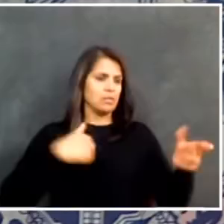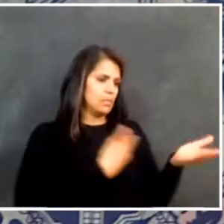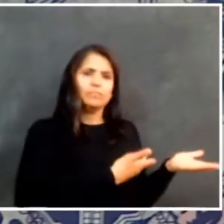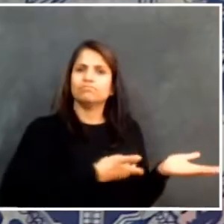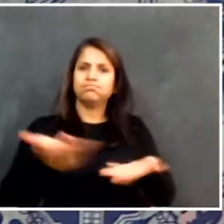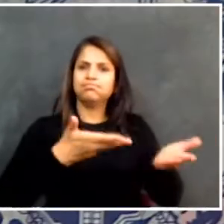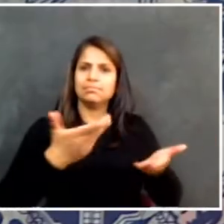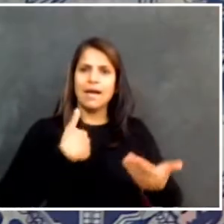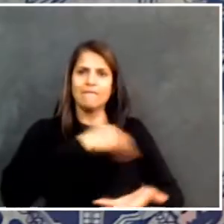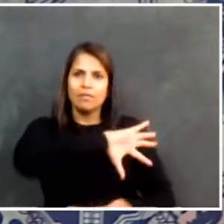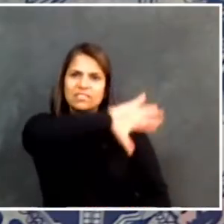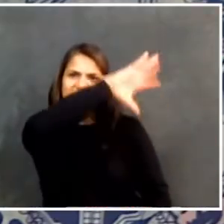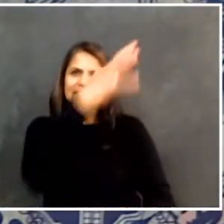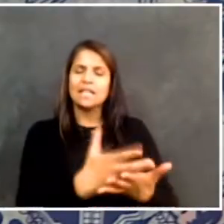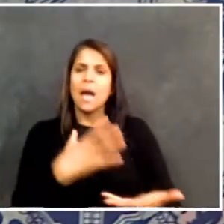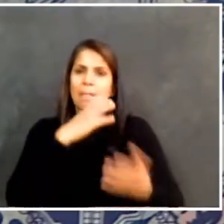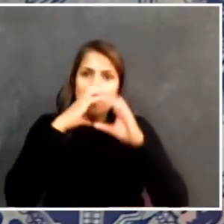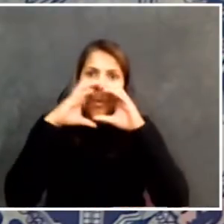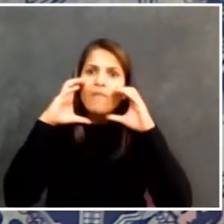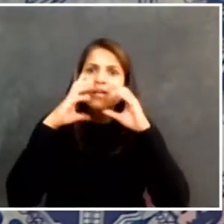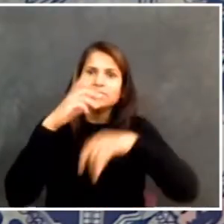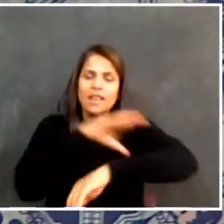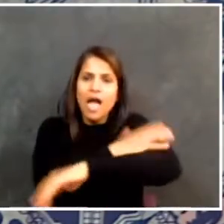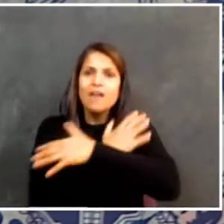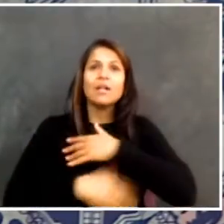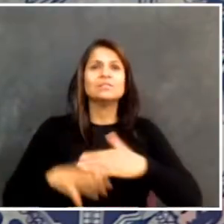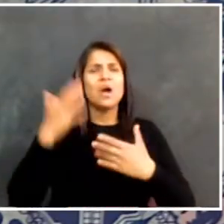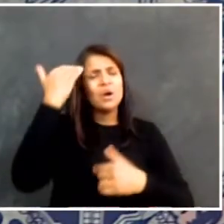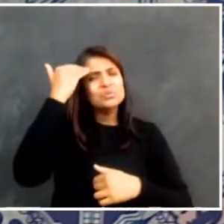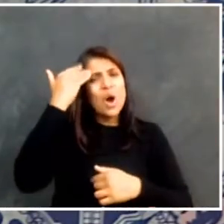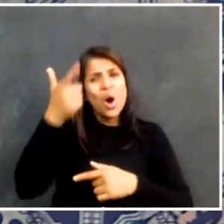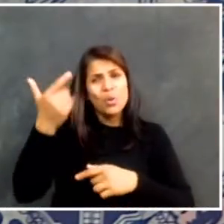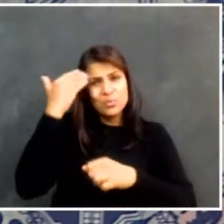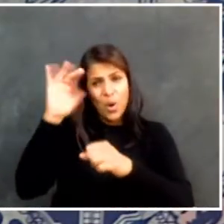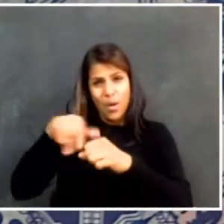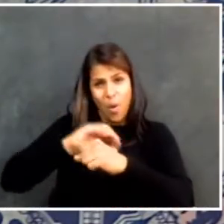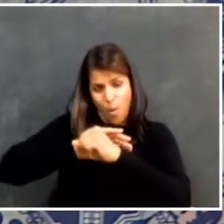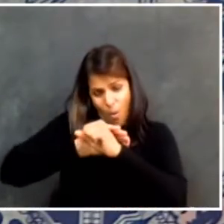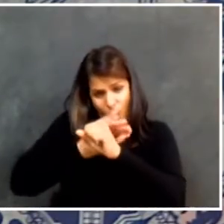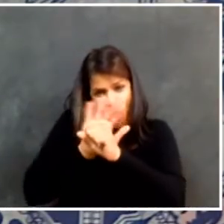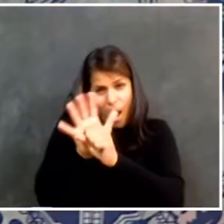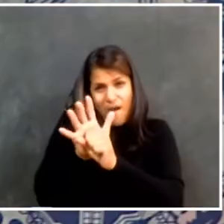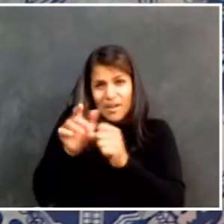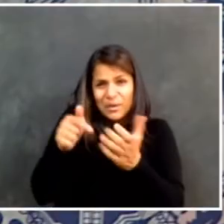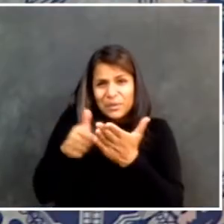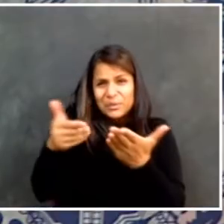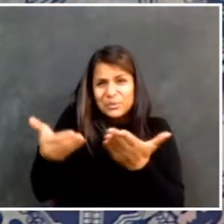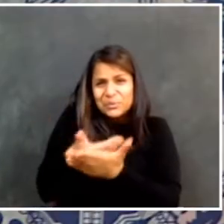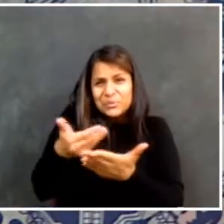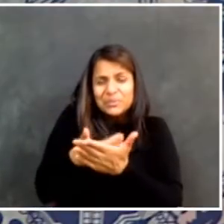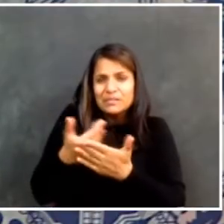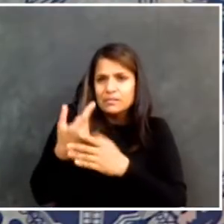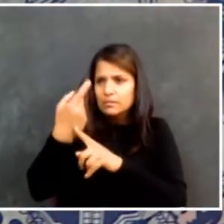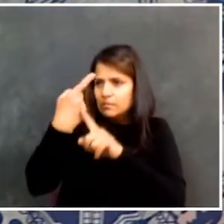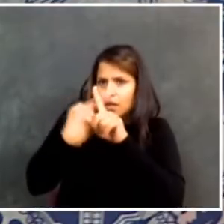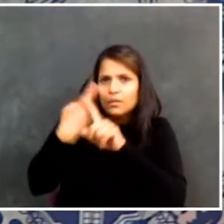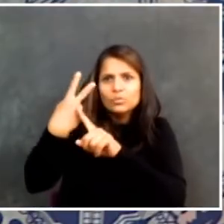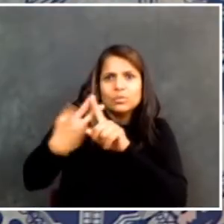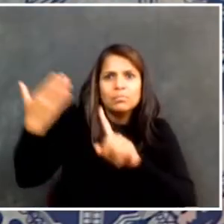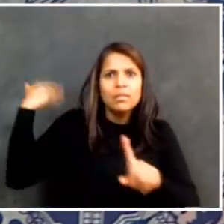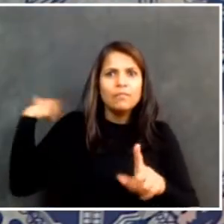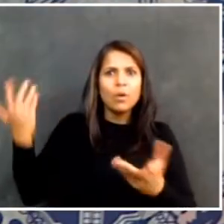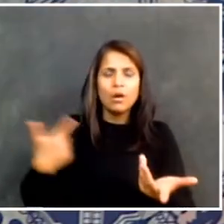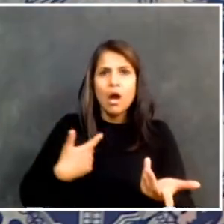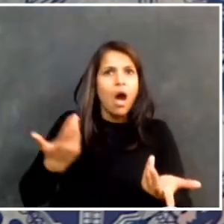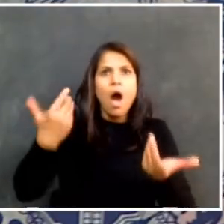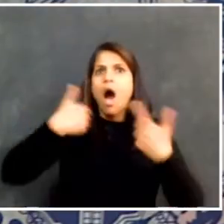beings 6 months ago, to the best of our understanding of the medical history. And we don't know what pattern it will follow.